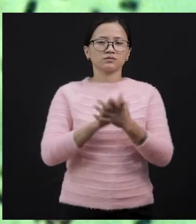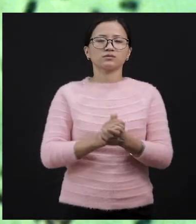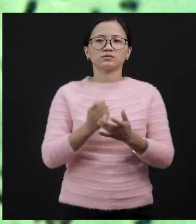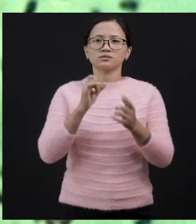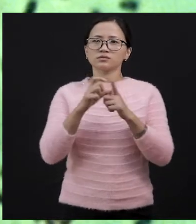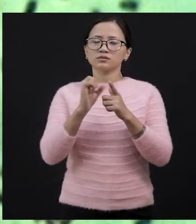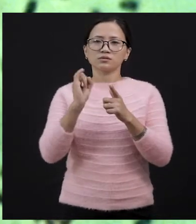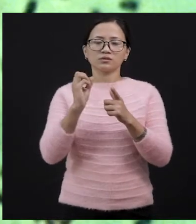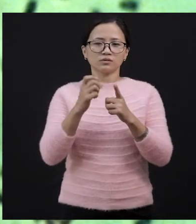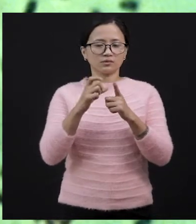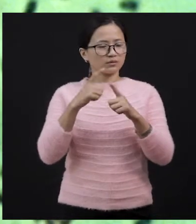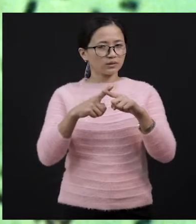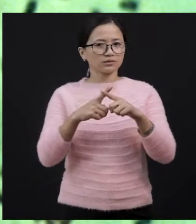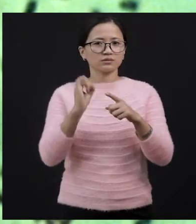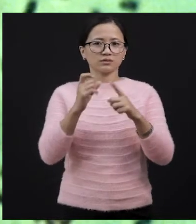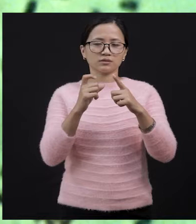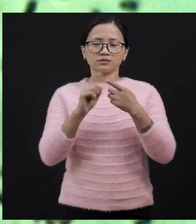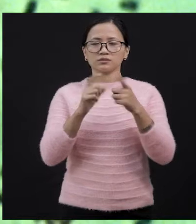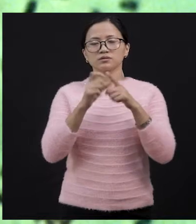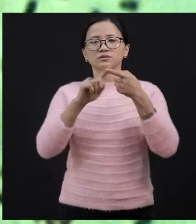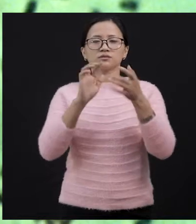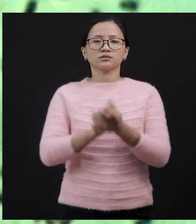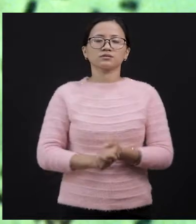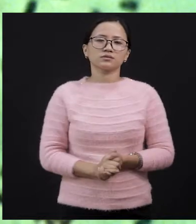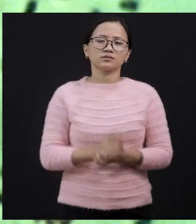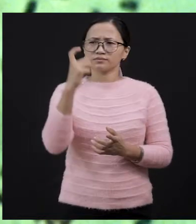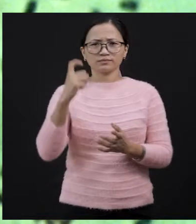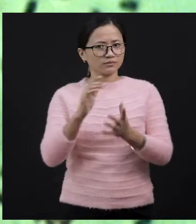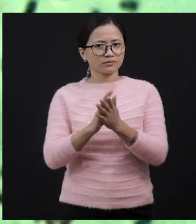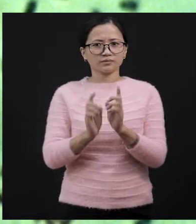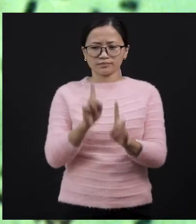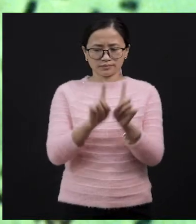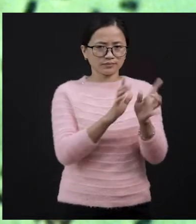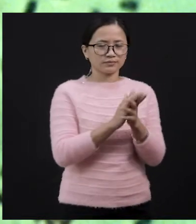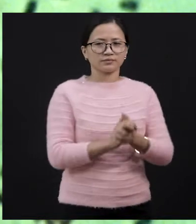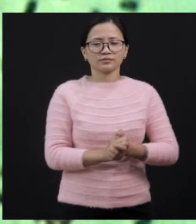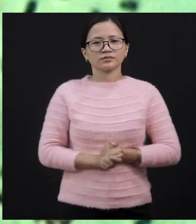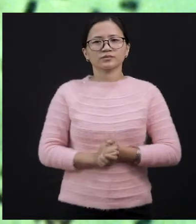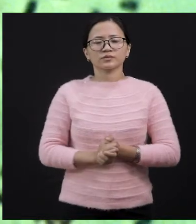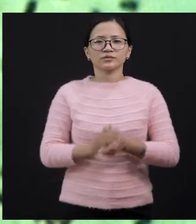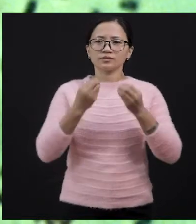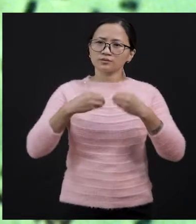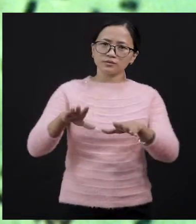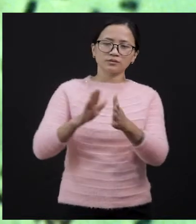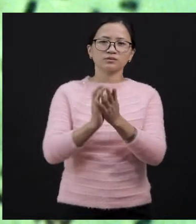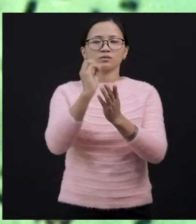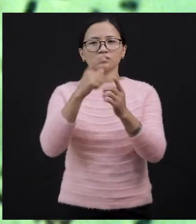Now, plants, they need carbon dioxide. Now, and they release oxygen.